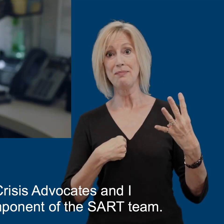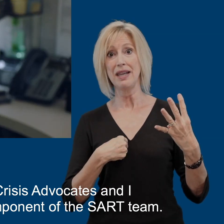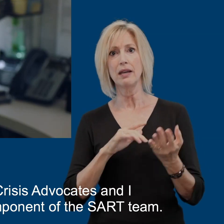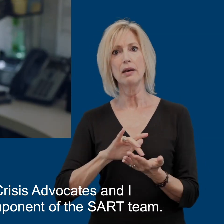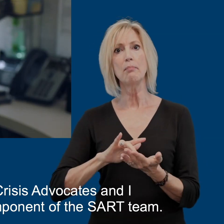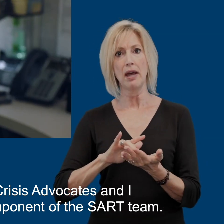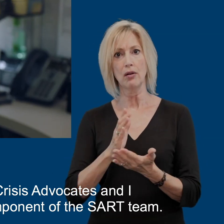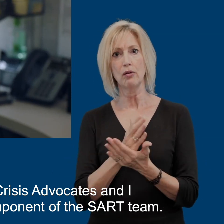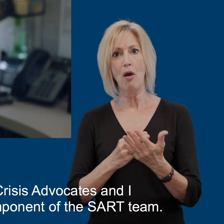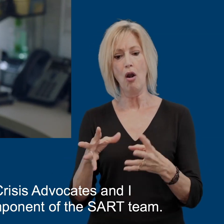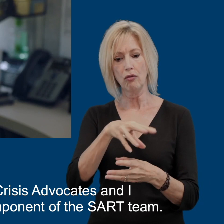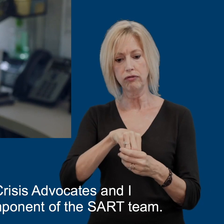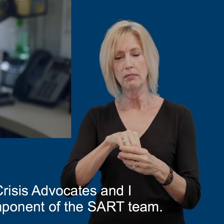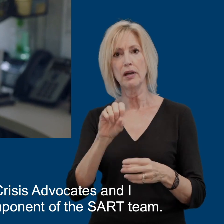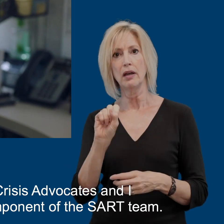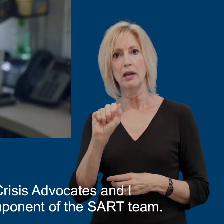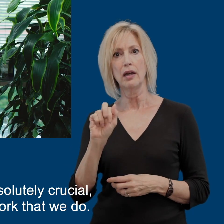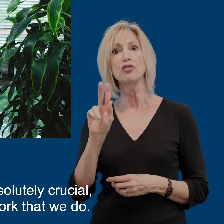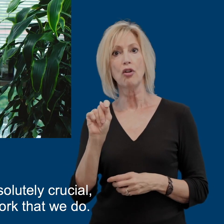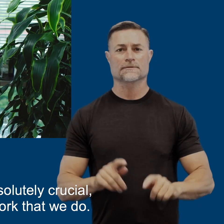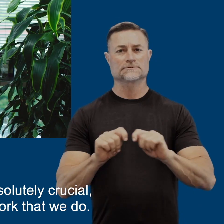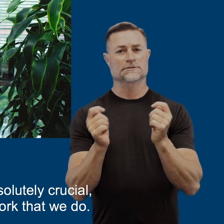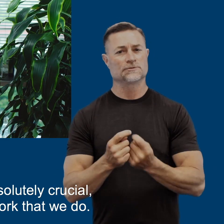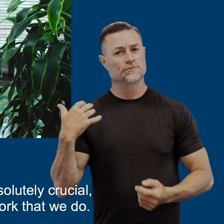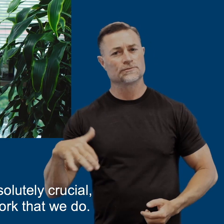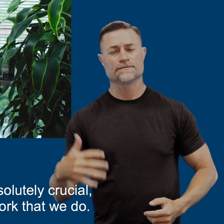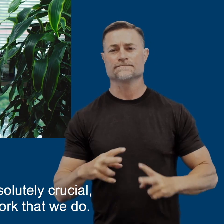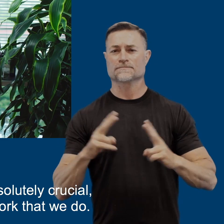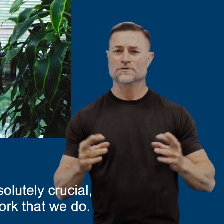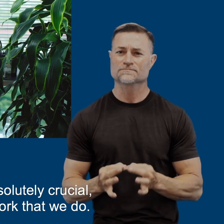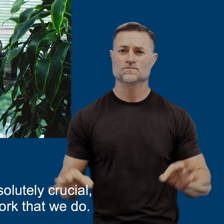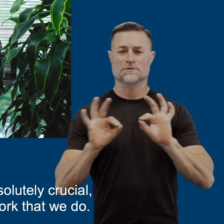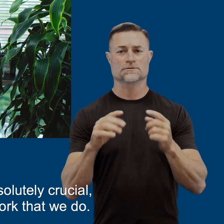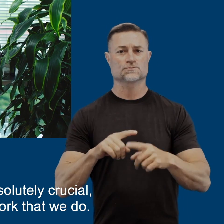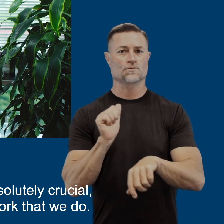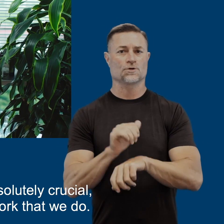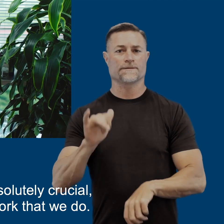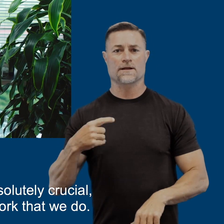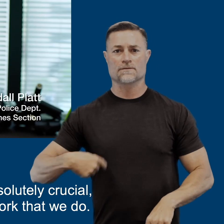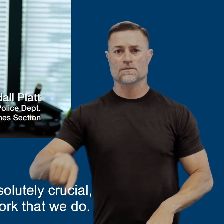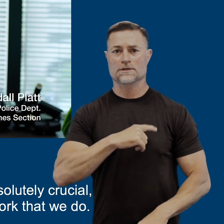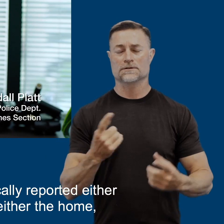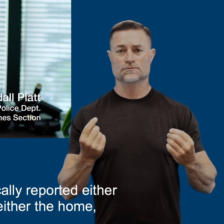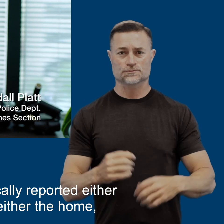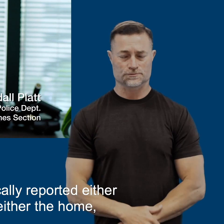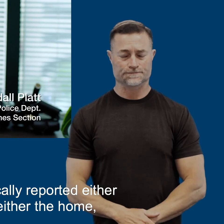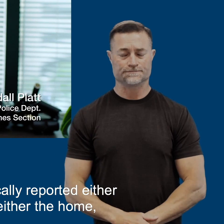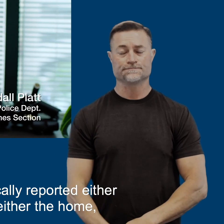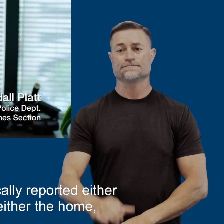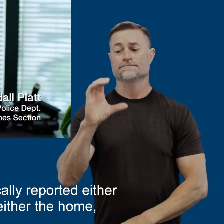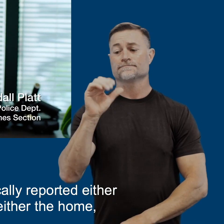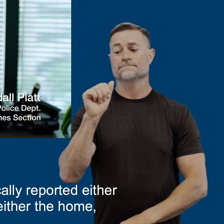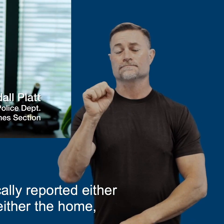I represent the medical component of the SART team. The team is absolutely critical to the work that we do. So the cases are typically